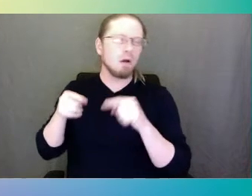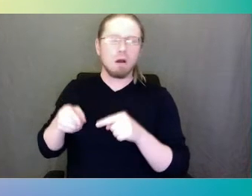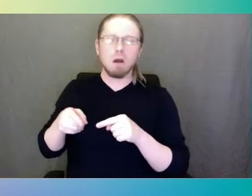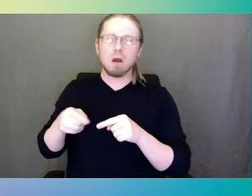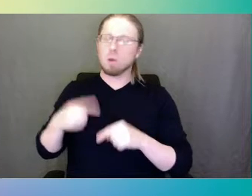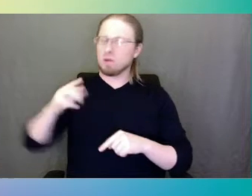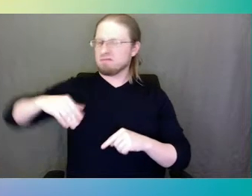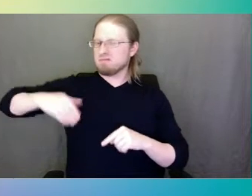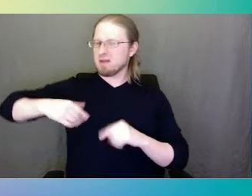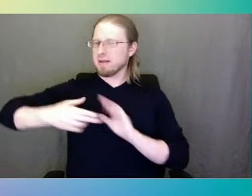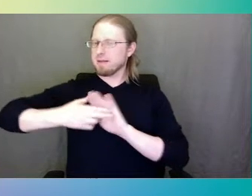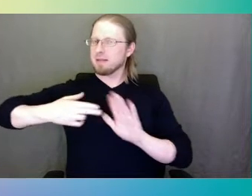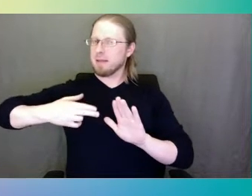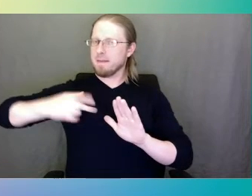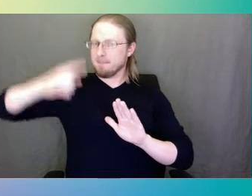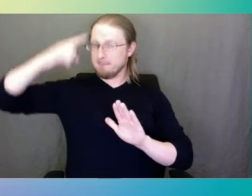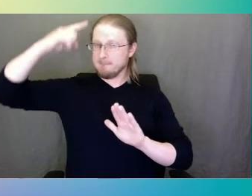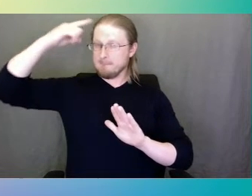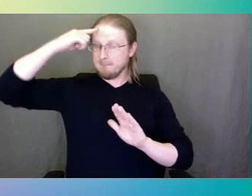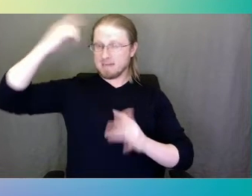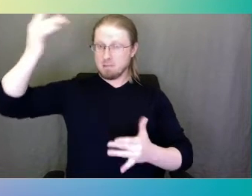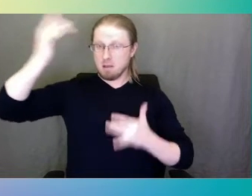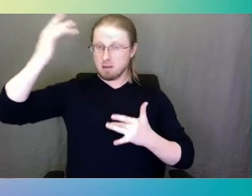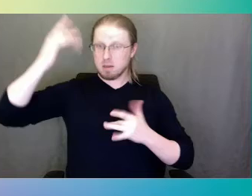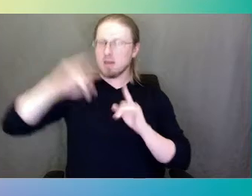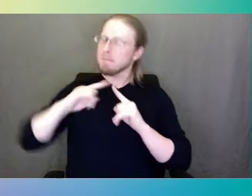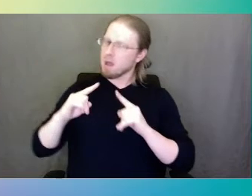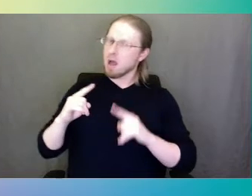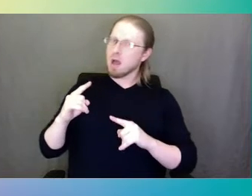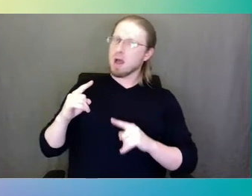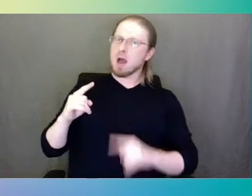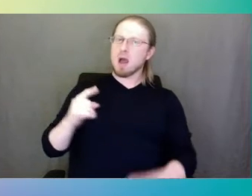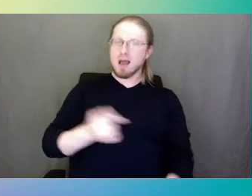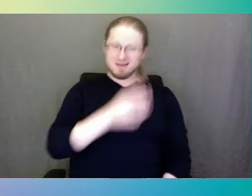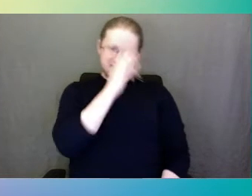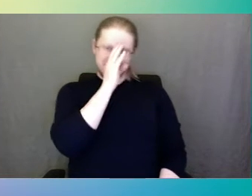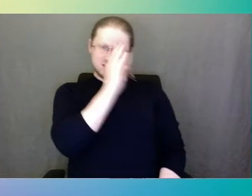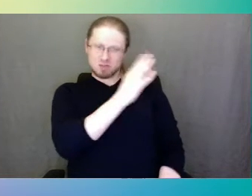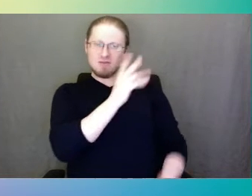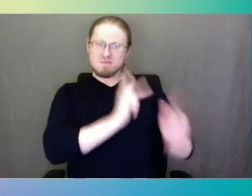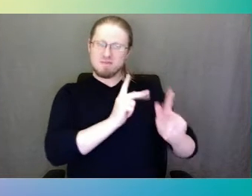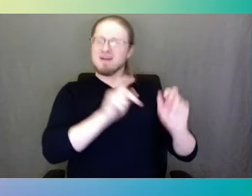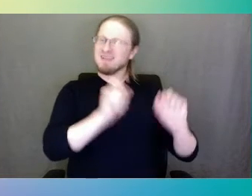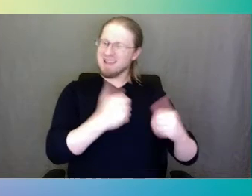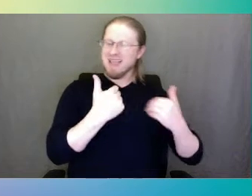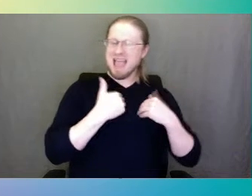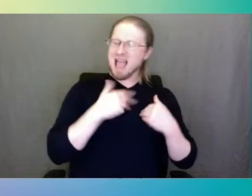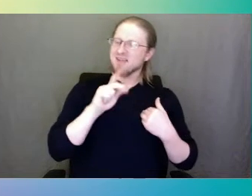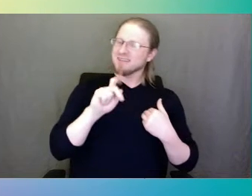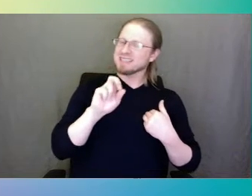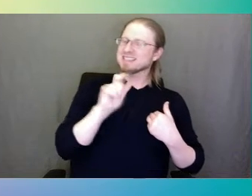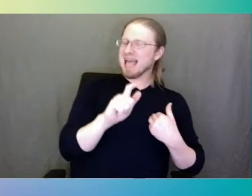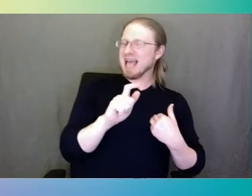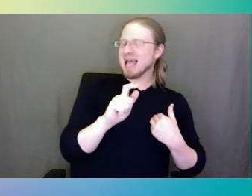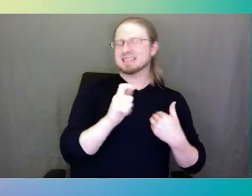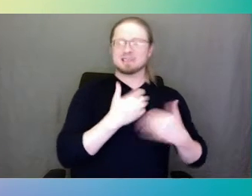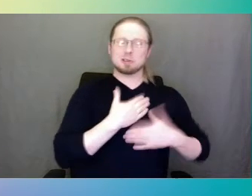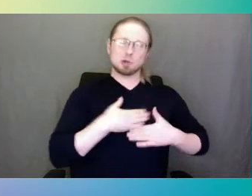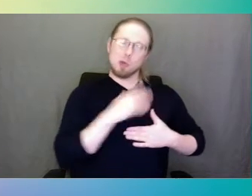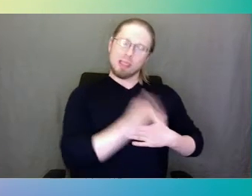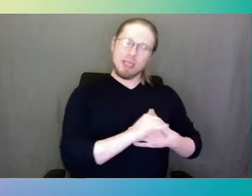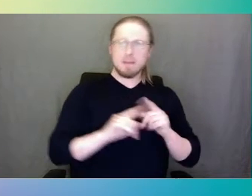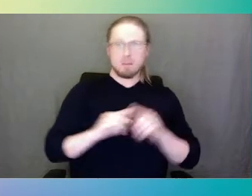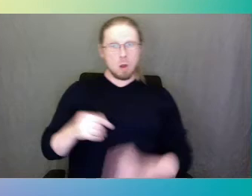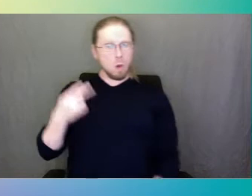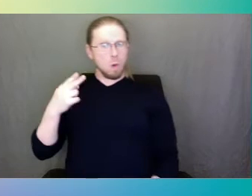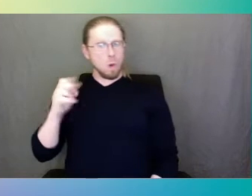but heterosexuals are free to have sex and enjoy it, but non-procreative homosexuals, they are a problem. So